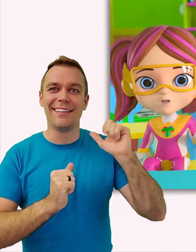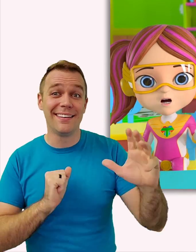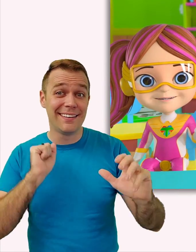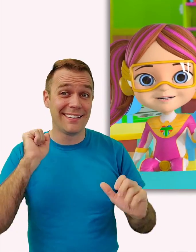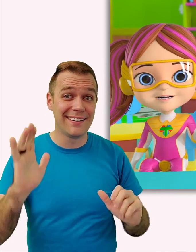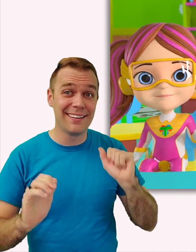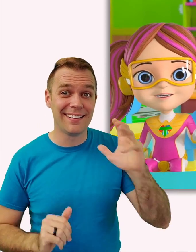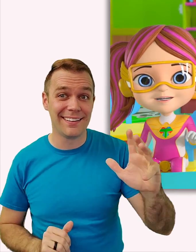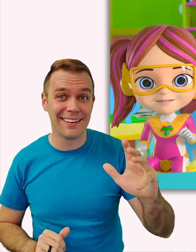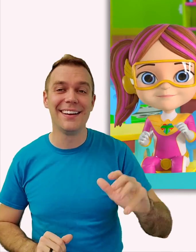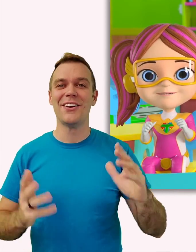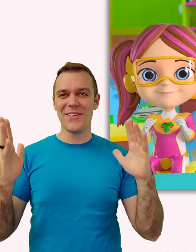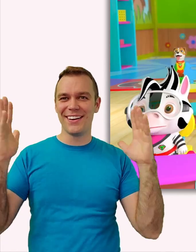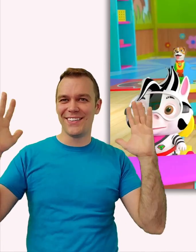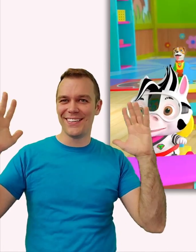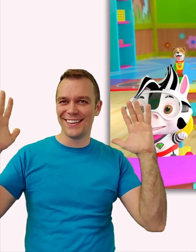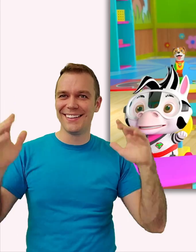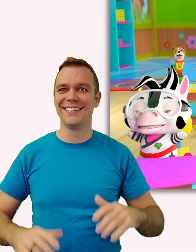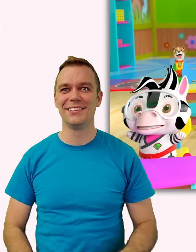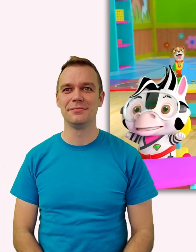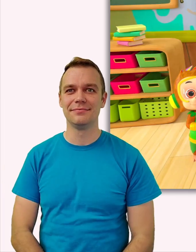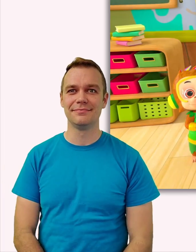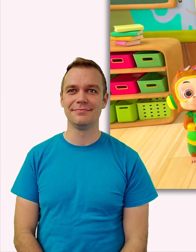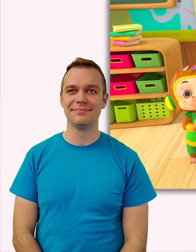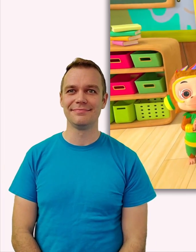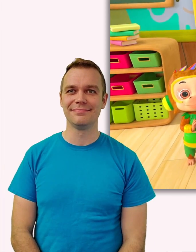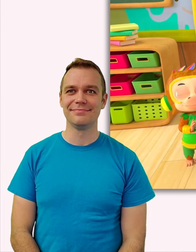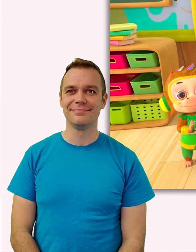won't you sing with me?